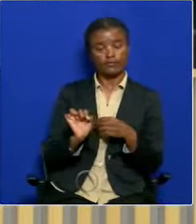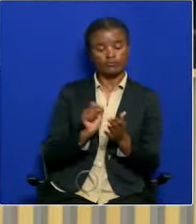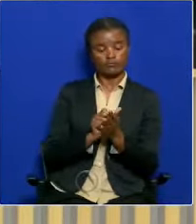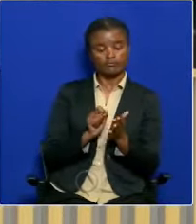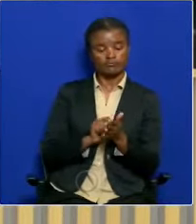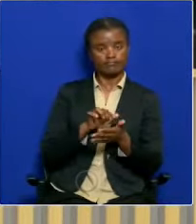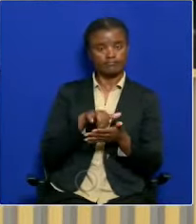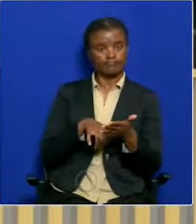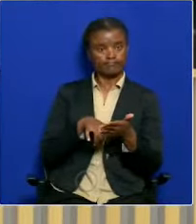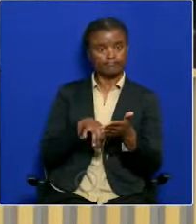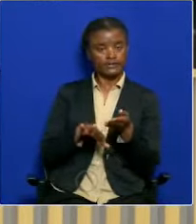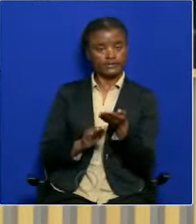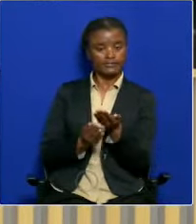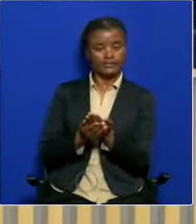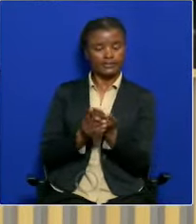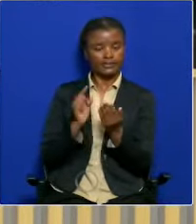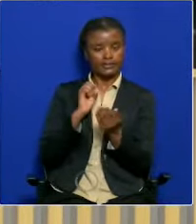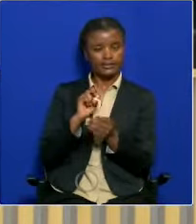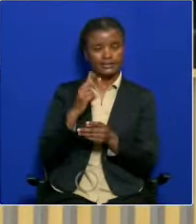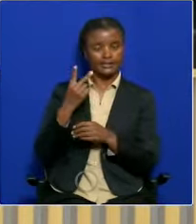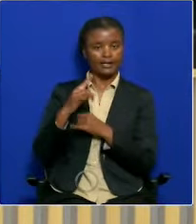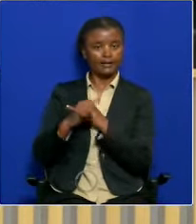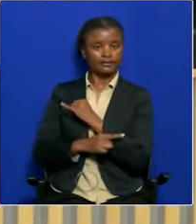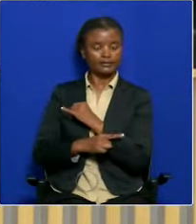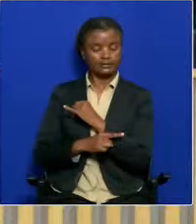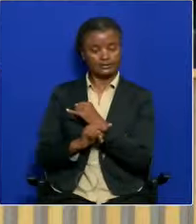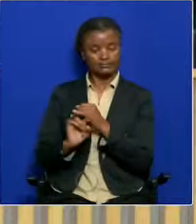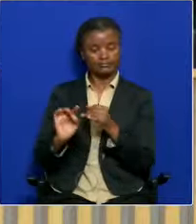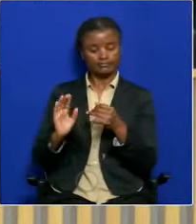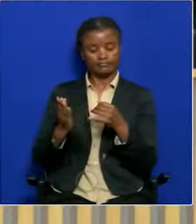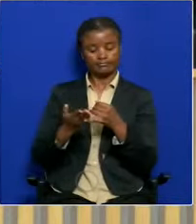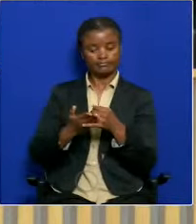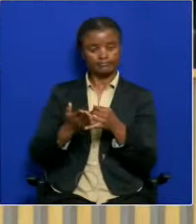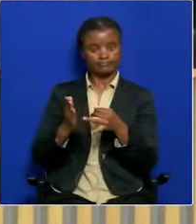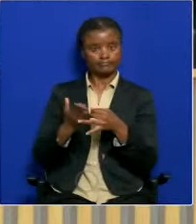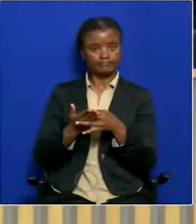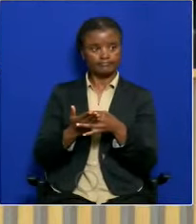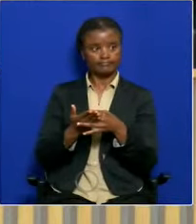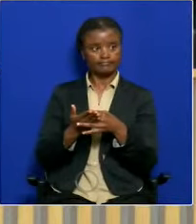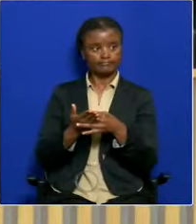last separator. This file.